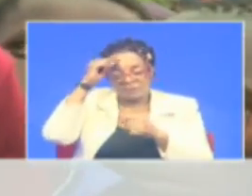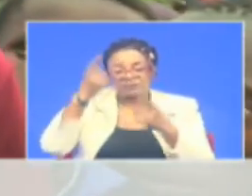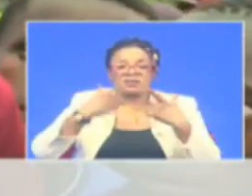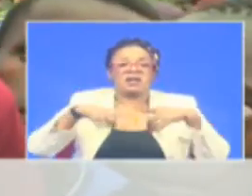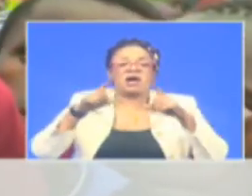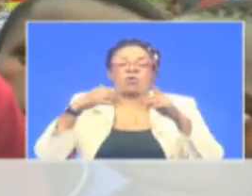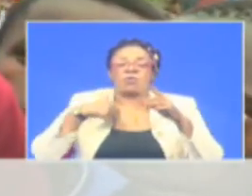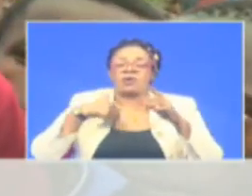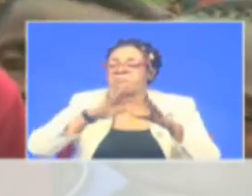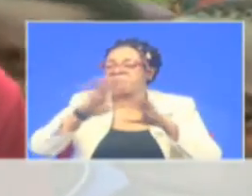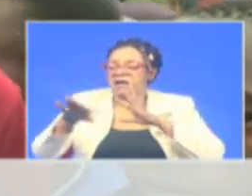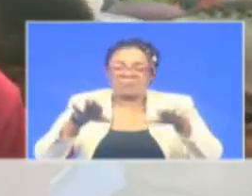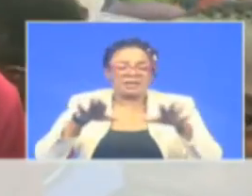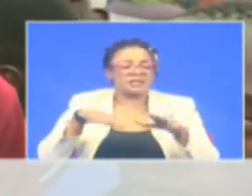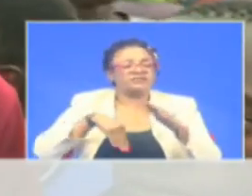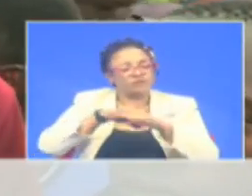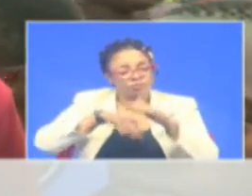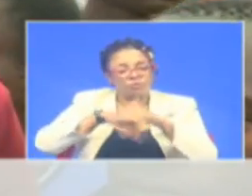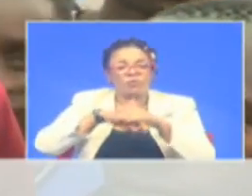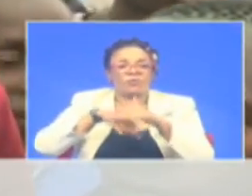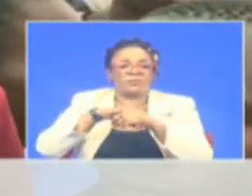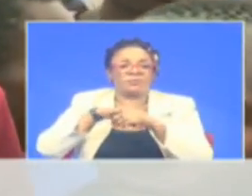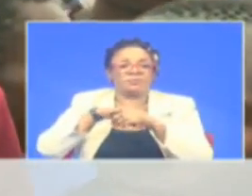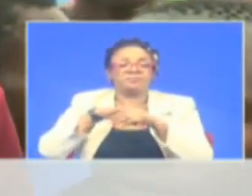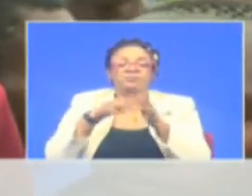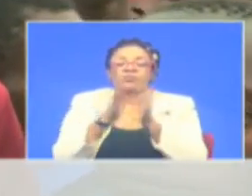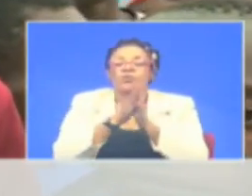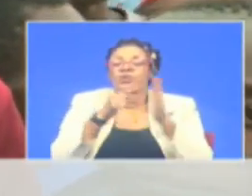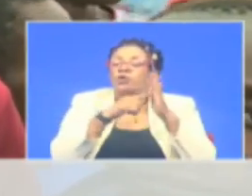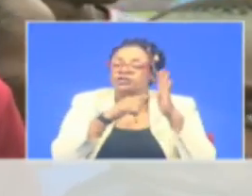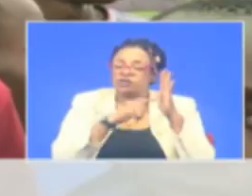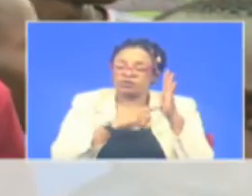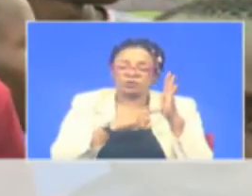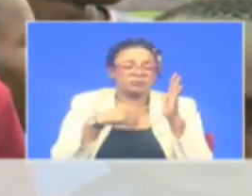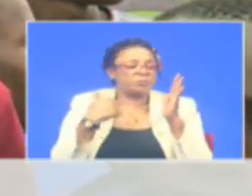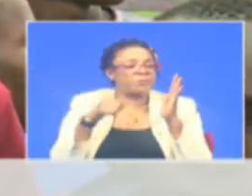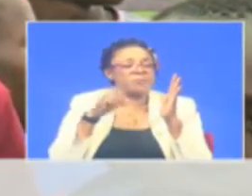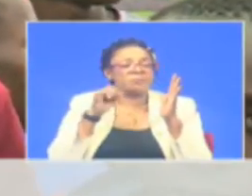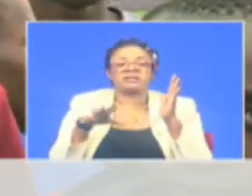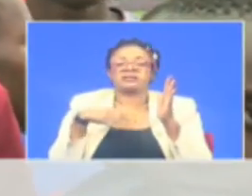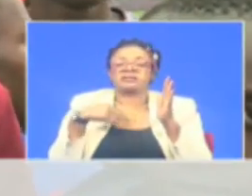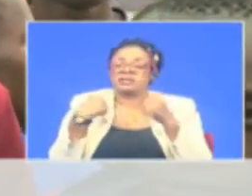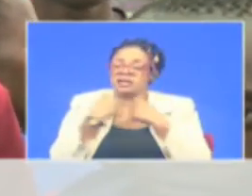turudi tucheze na hizo conditions zenye watakuwa natuwekea. Game ichezwe.